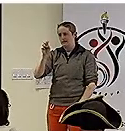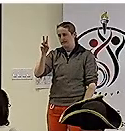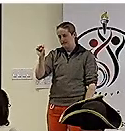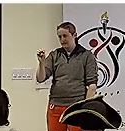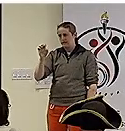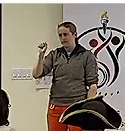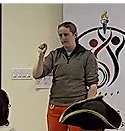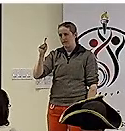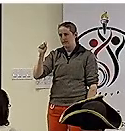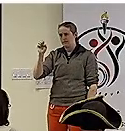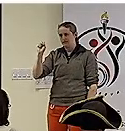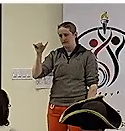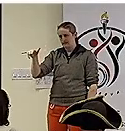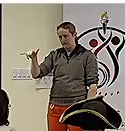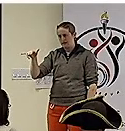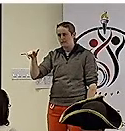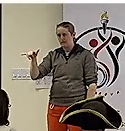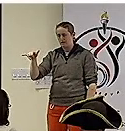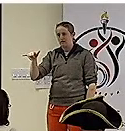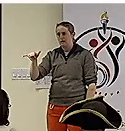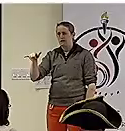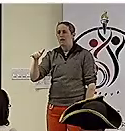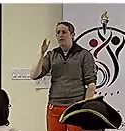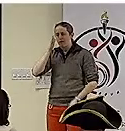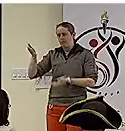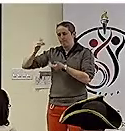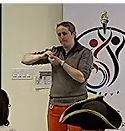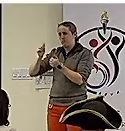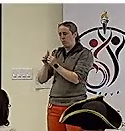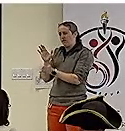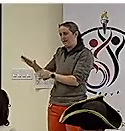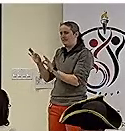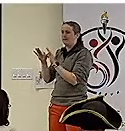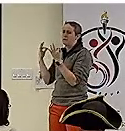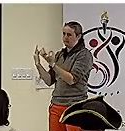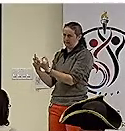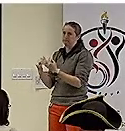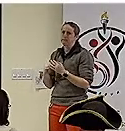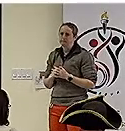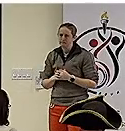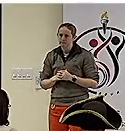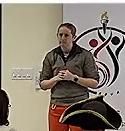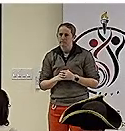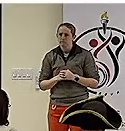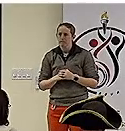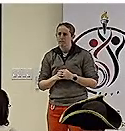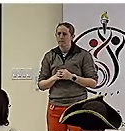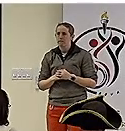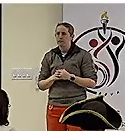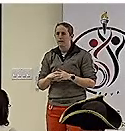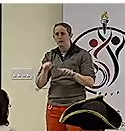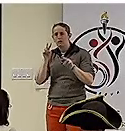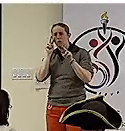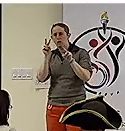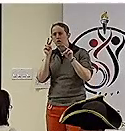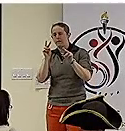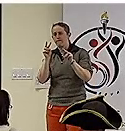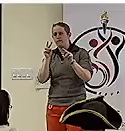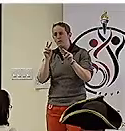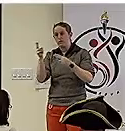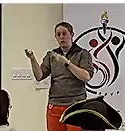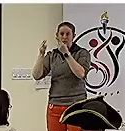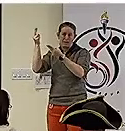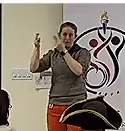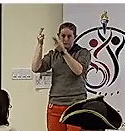is in collaboration with Steve Esty's family. And looking forward to nominations. You can certainly get the